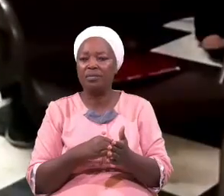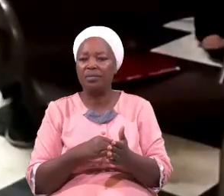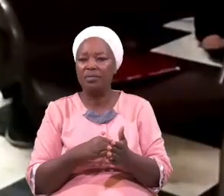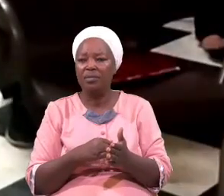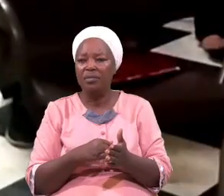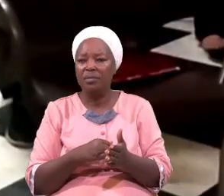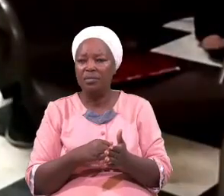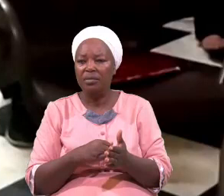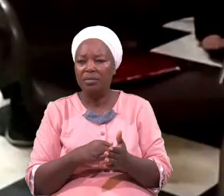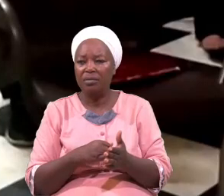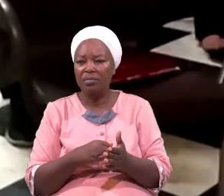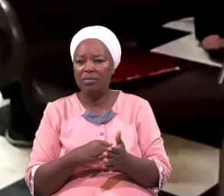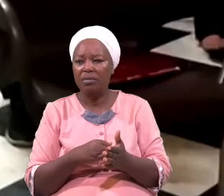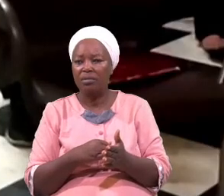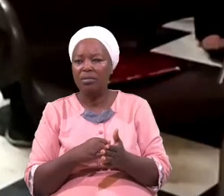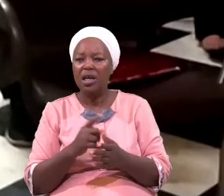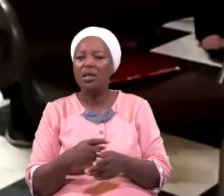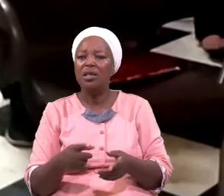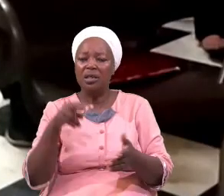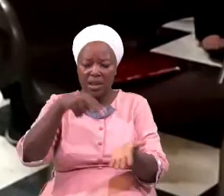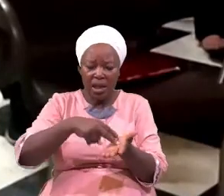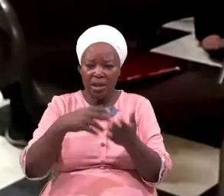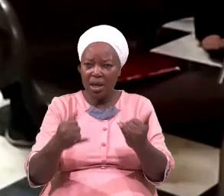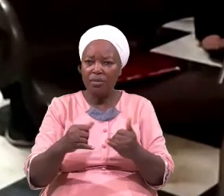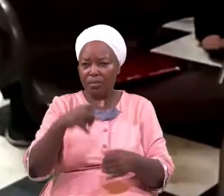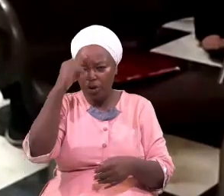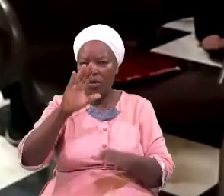Check yourself, your miracle has come.